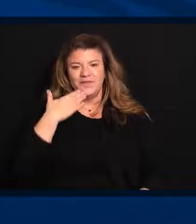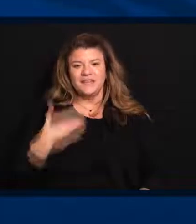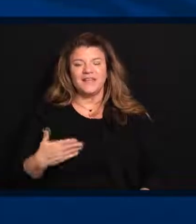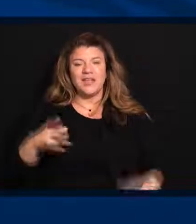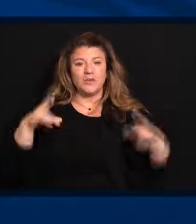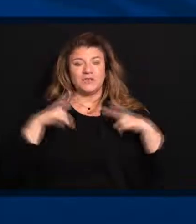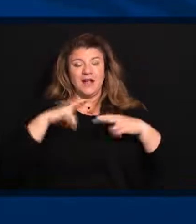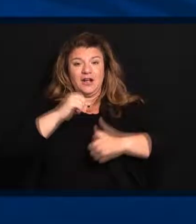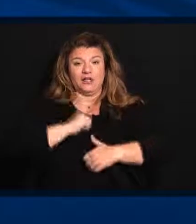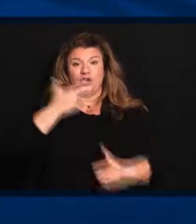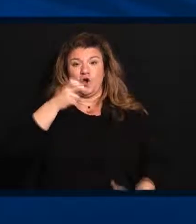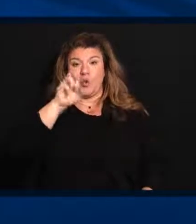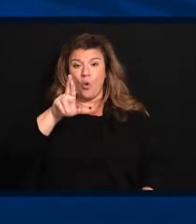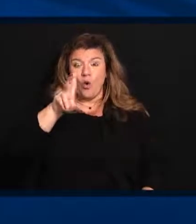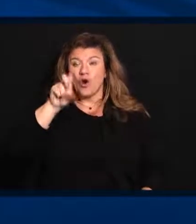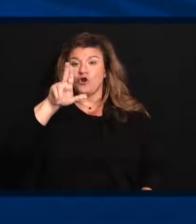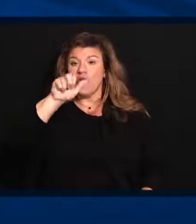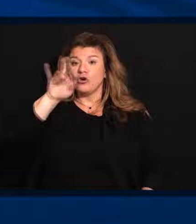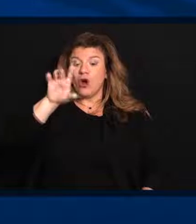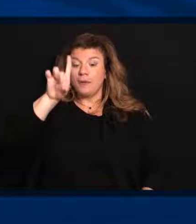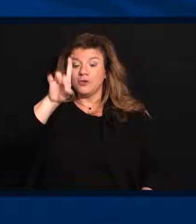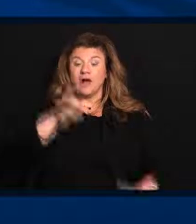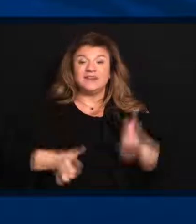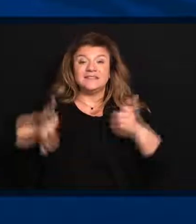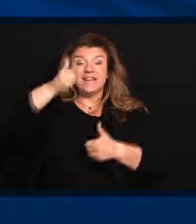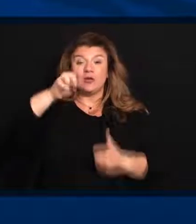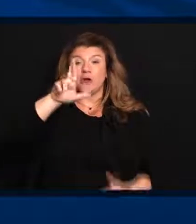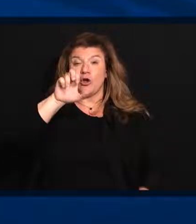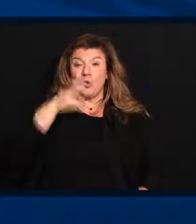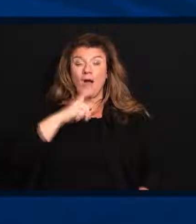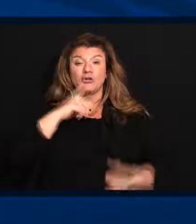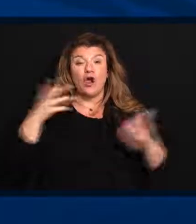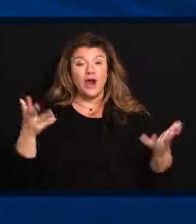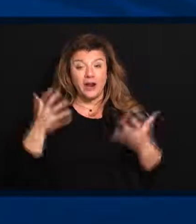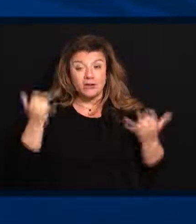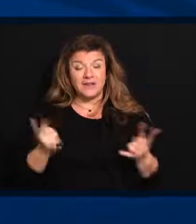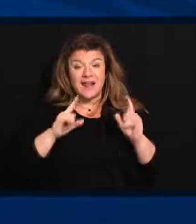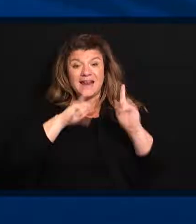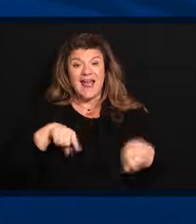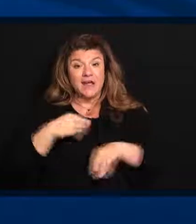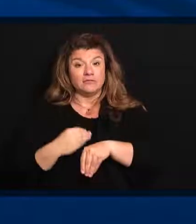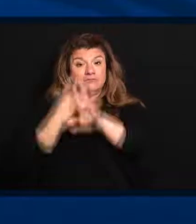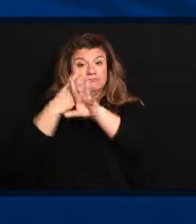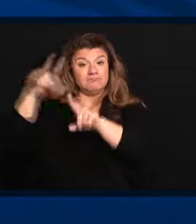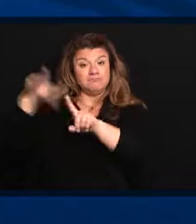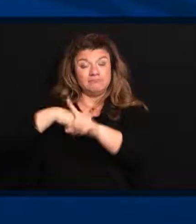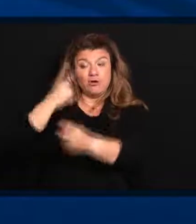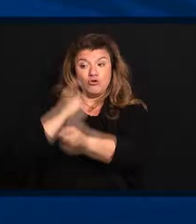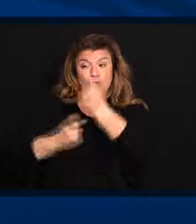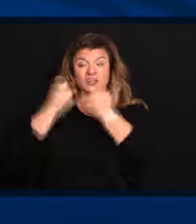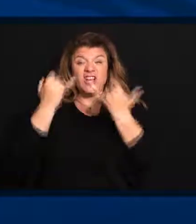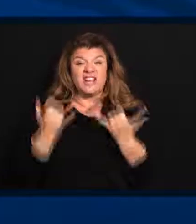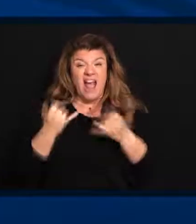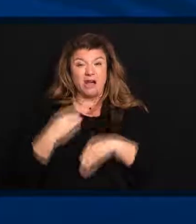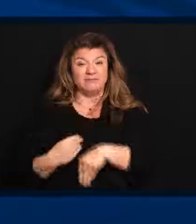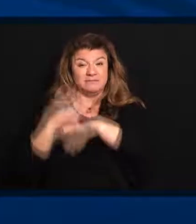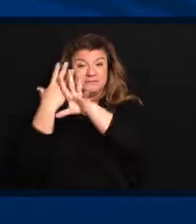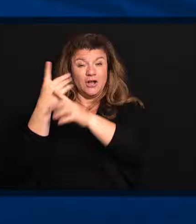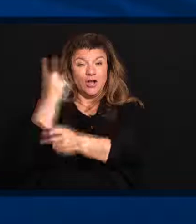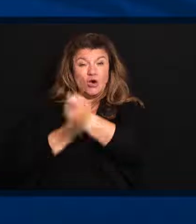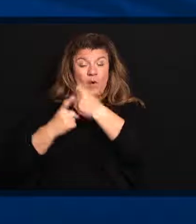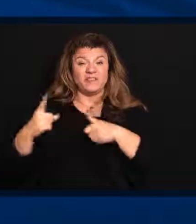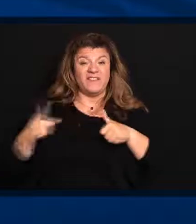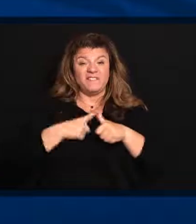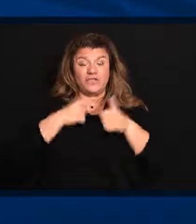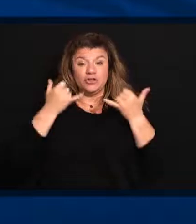Retired Major General Jim Hoyer, Dr. Einam Jad, and Secretary Bill Crouch are also joining us today and are available for questions. We'll now go to questions from members of the media. The first